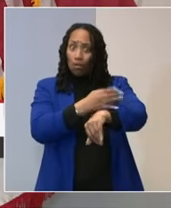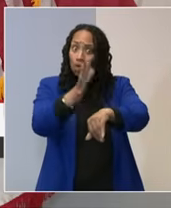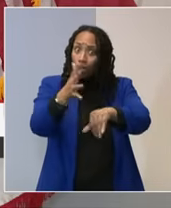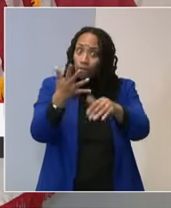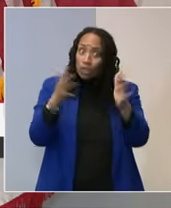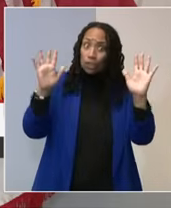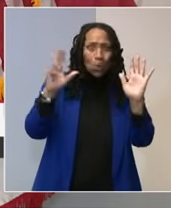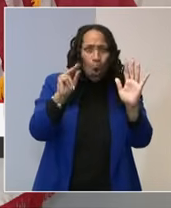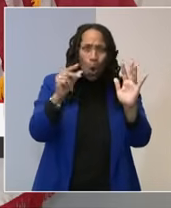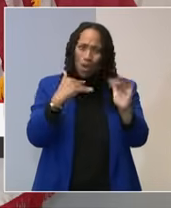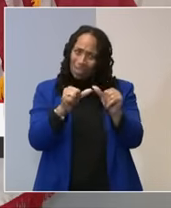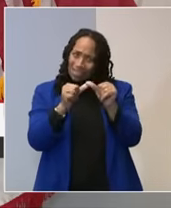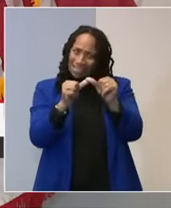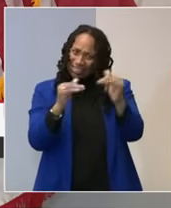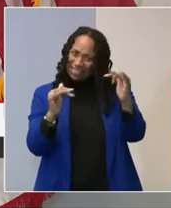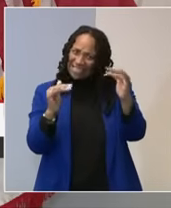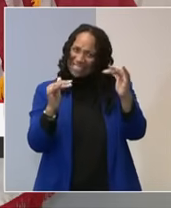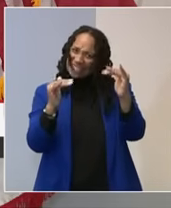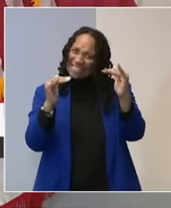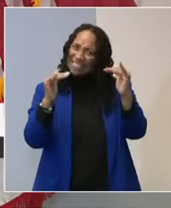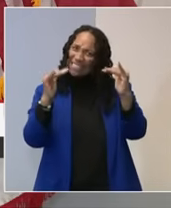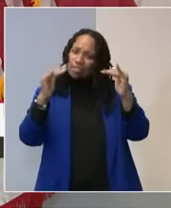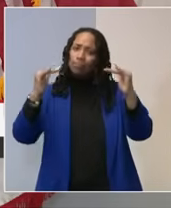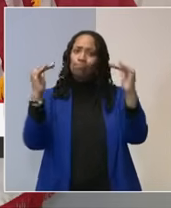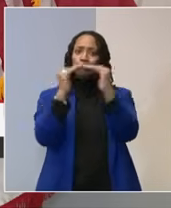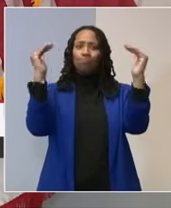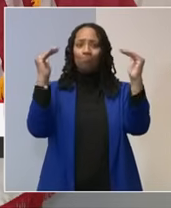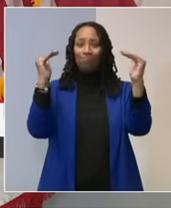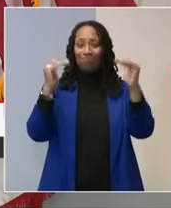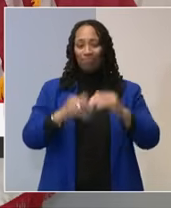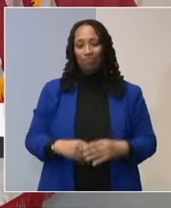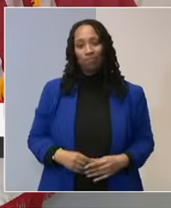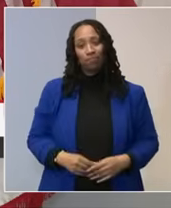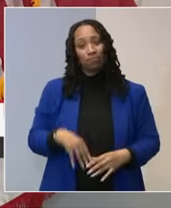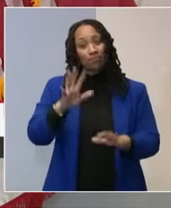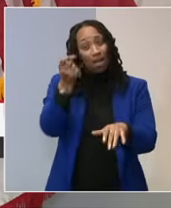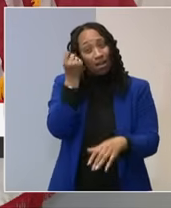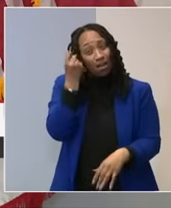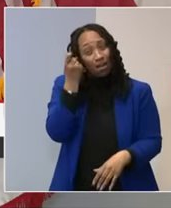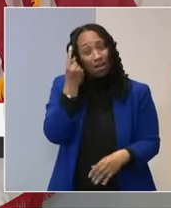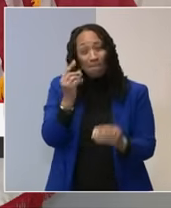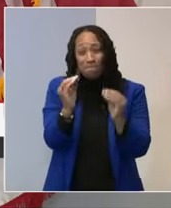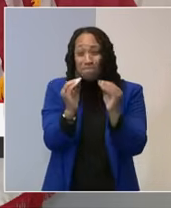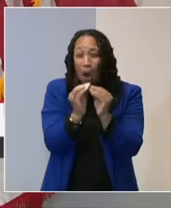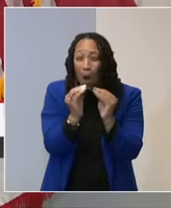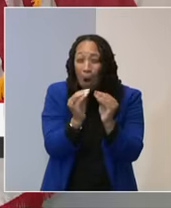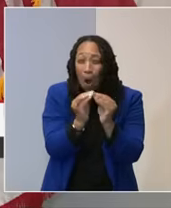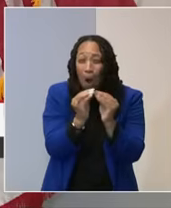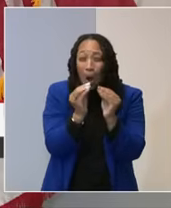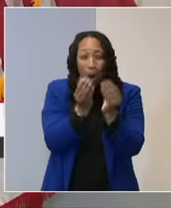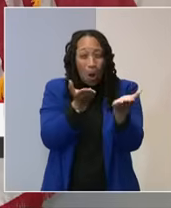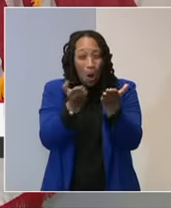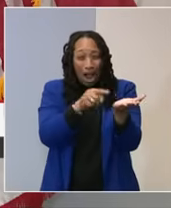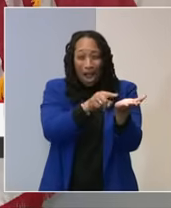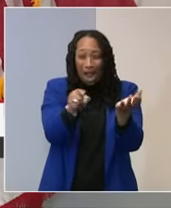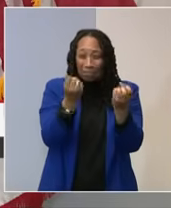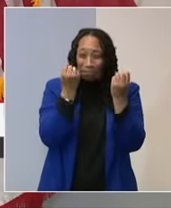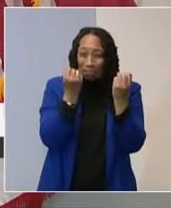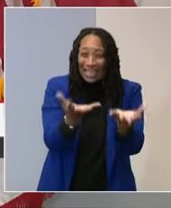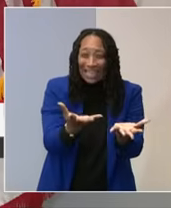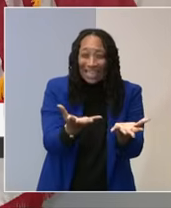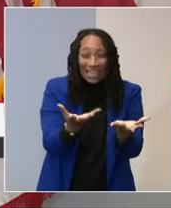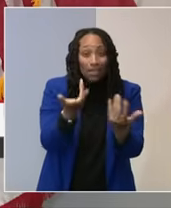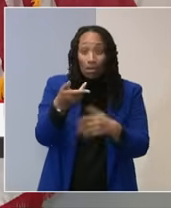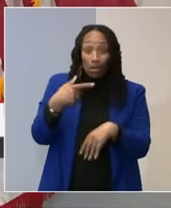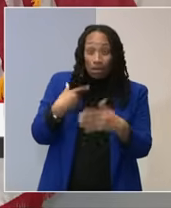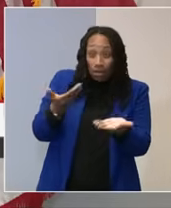set up to help people get a good job, a life-sustaining job, and take care of themselves and their families in the district.